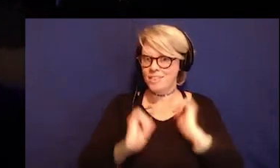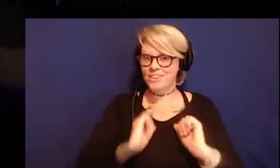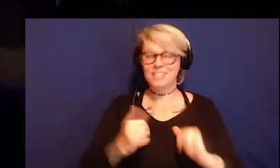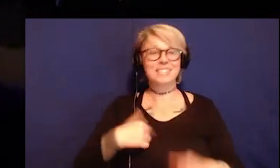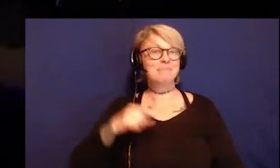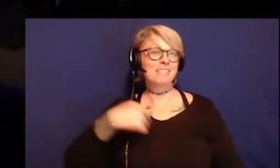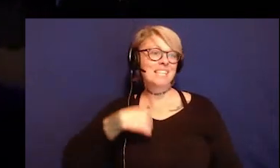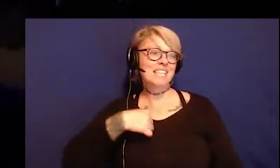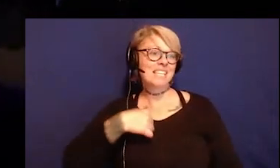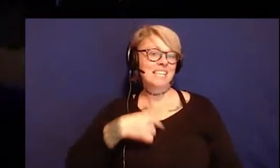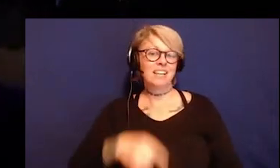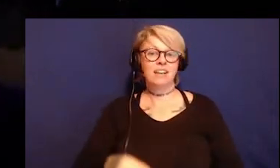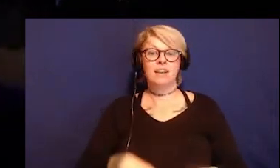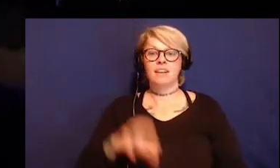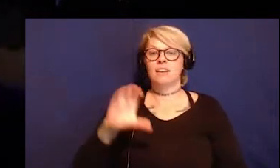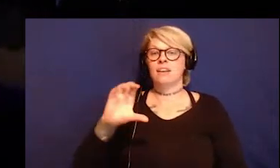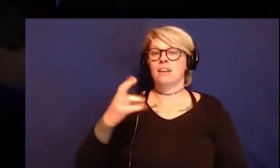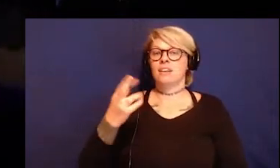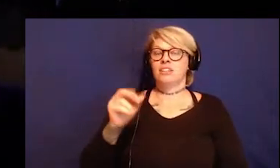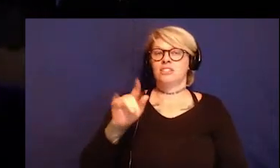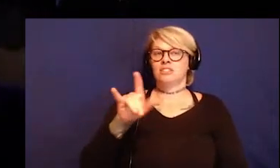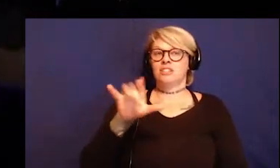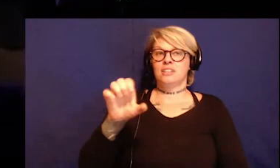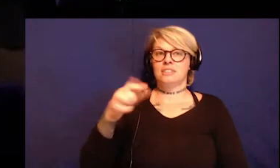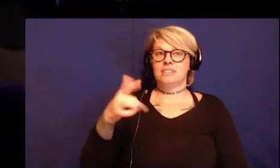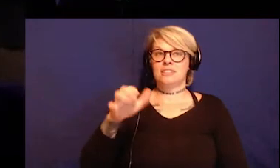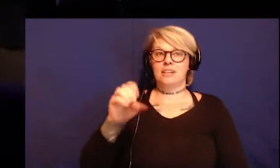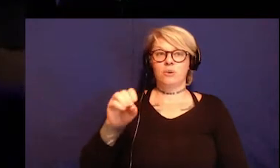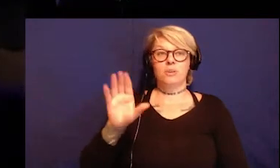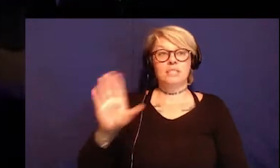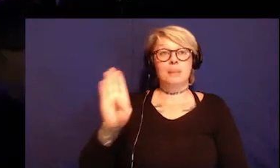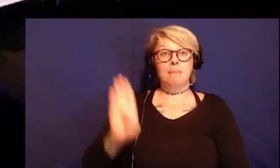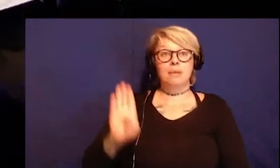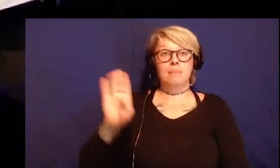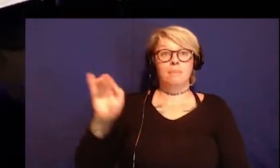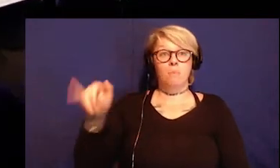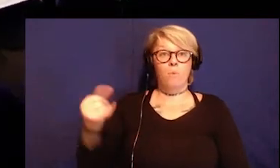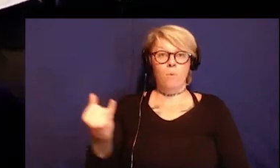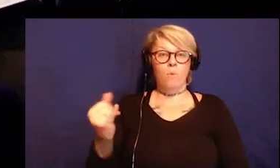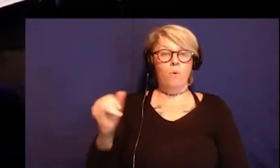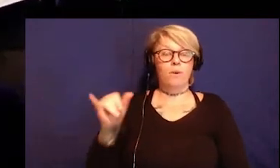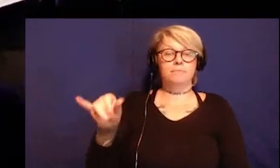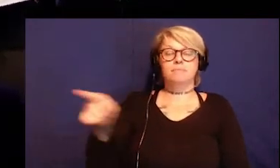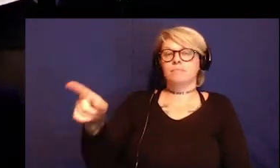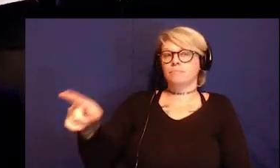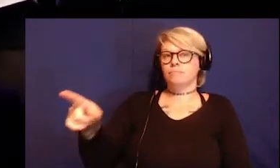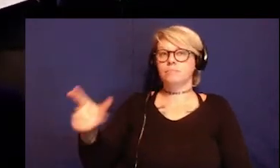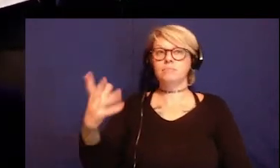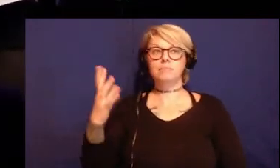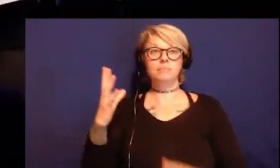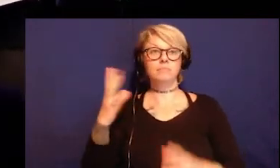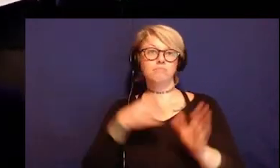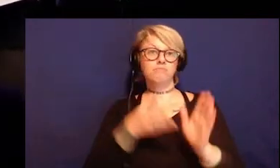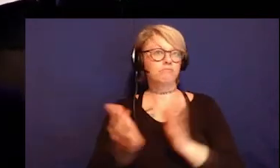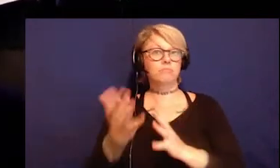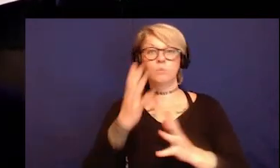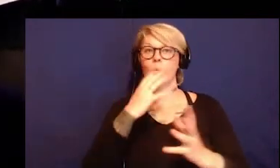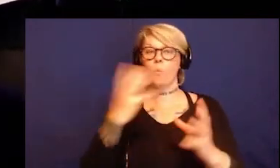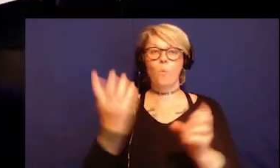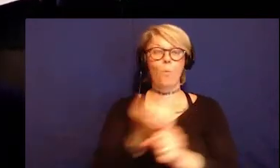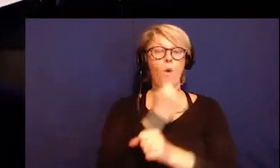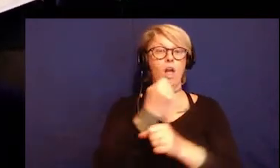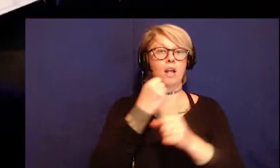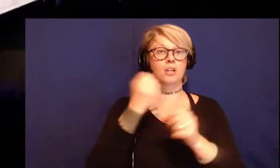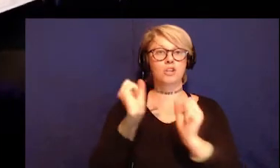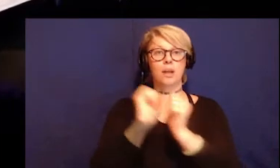do. Charles Gow, him, is a b-boy whose meandering path led him to winning competitions in Canada, Finland,